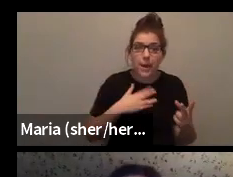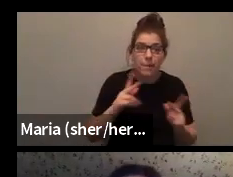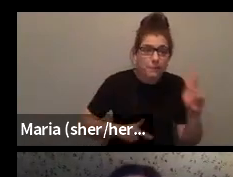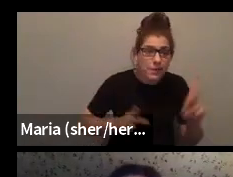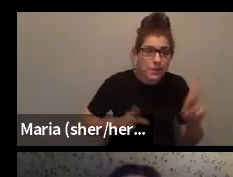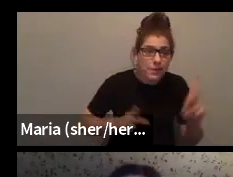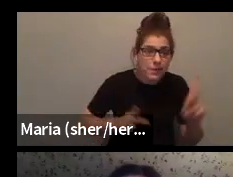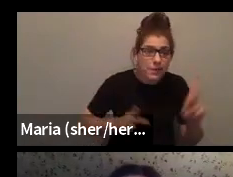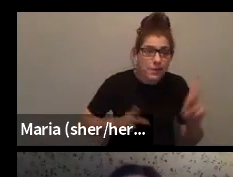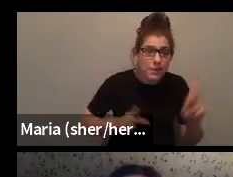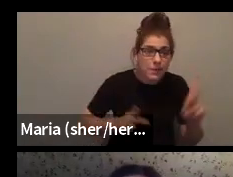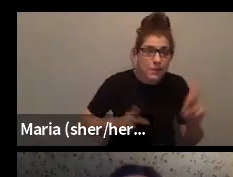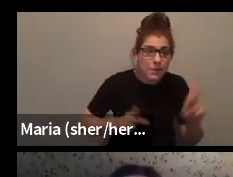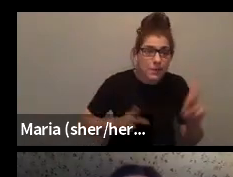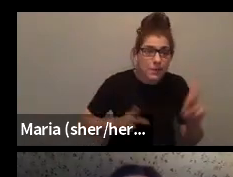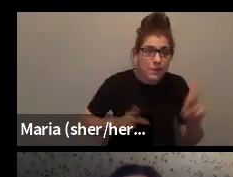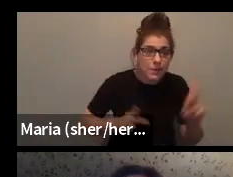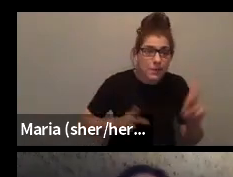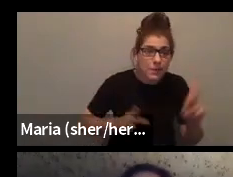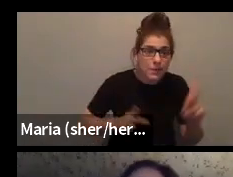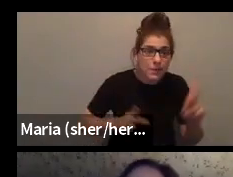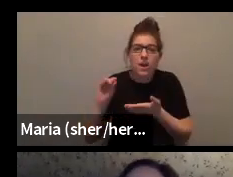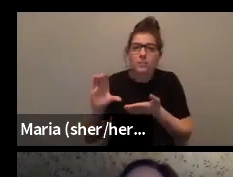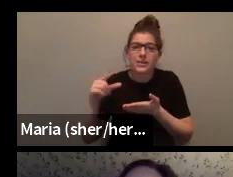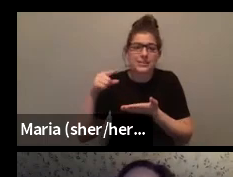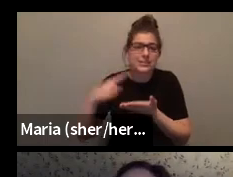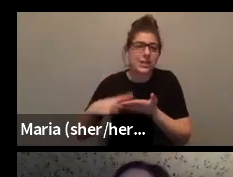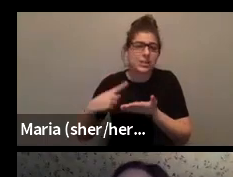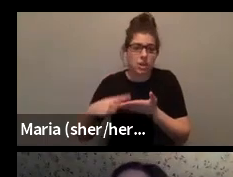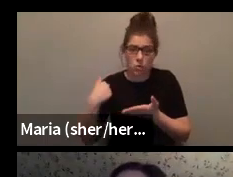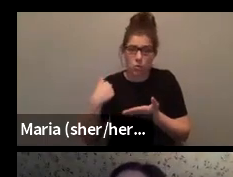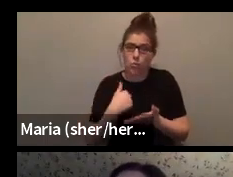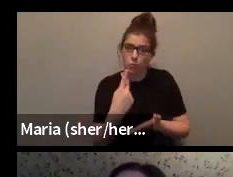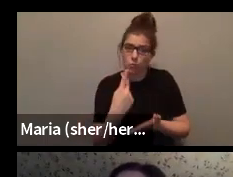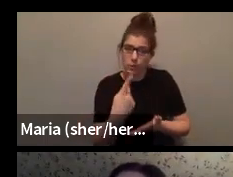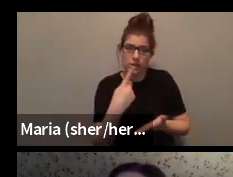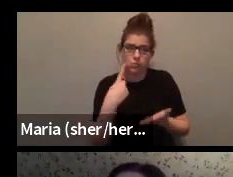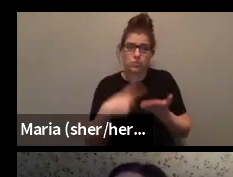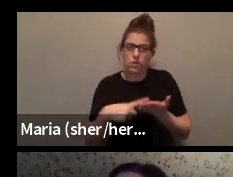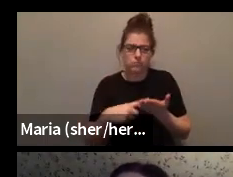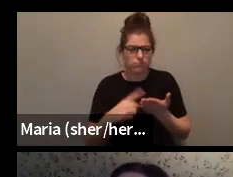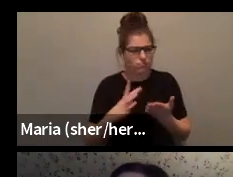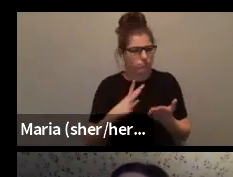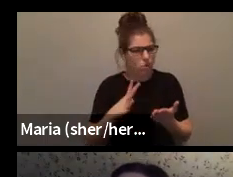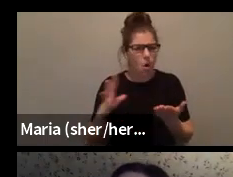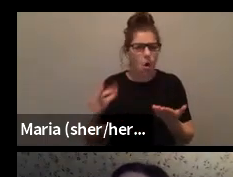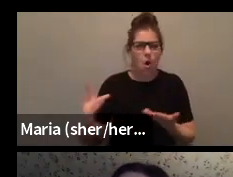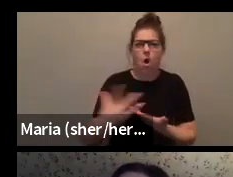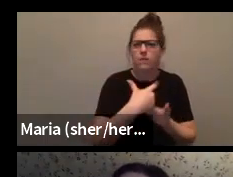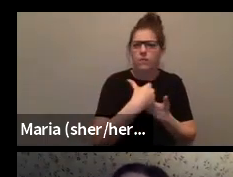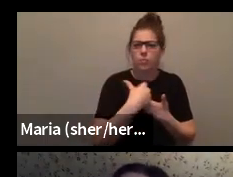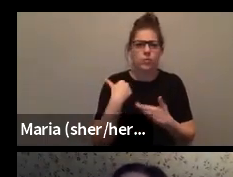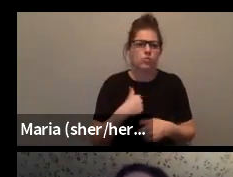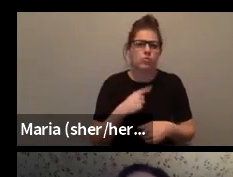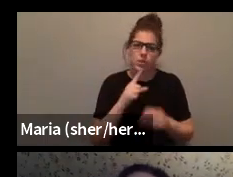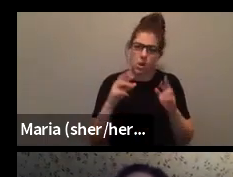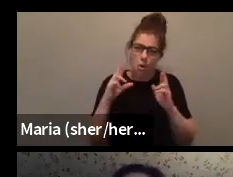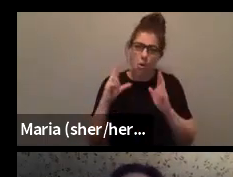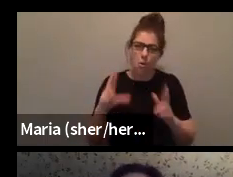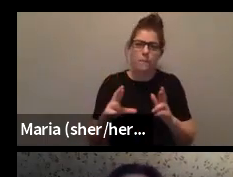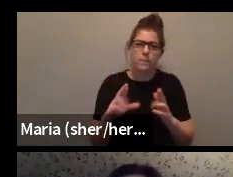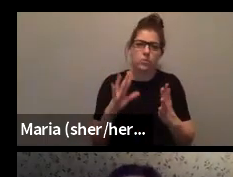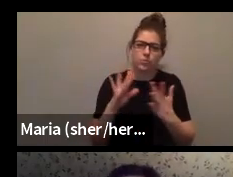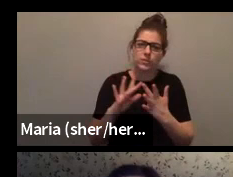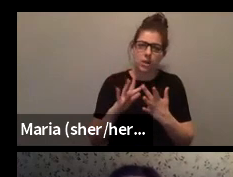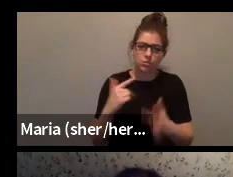this discussion, so we need to talk. All of those, we really, really hope that you do it. And I got to shout out